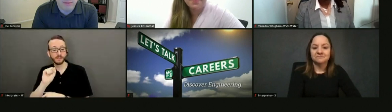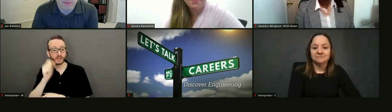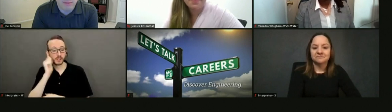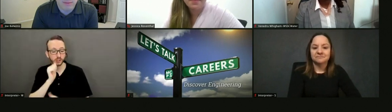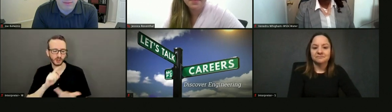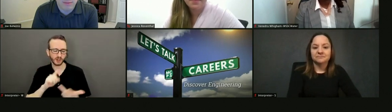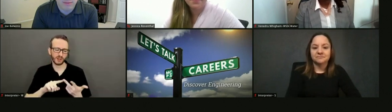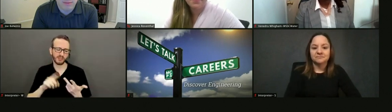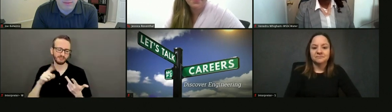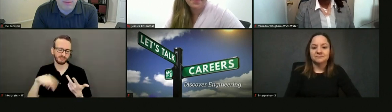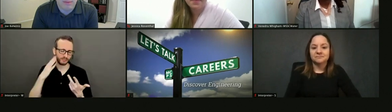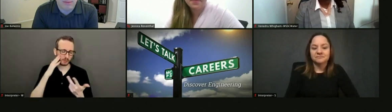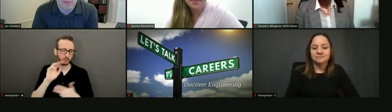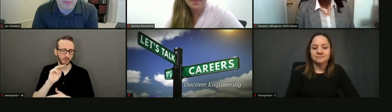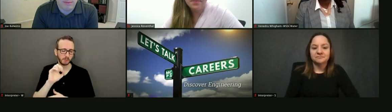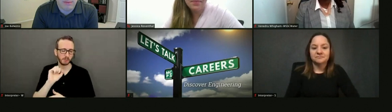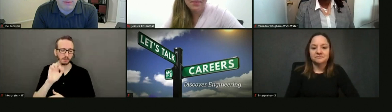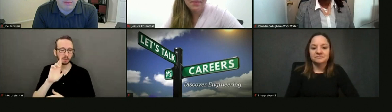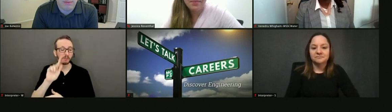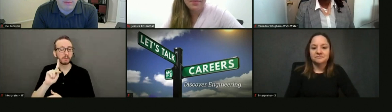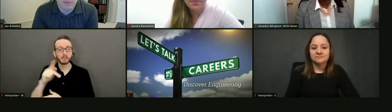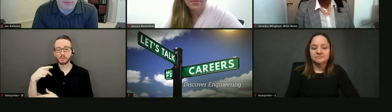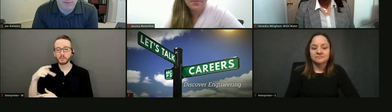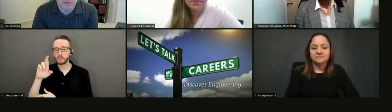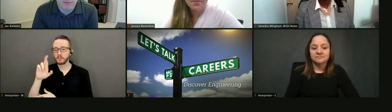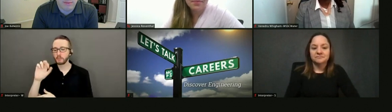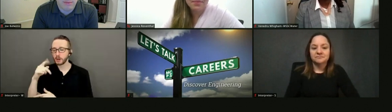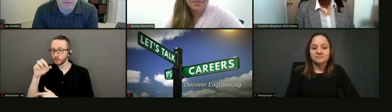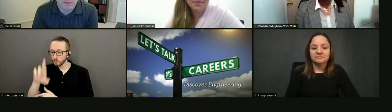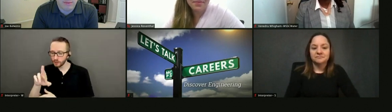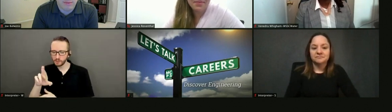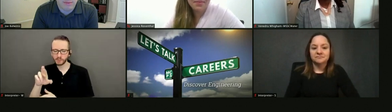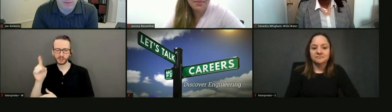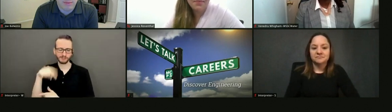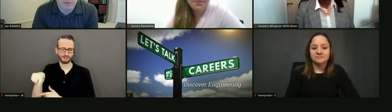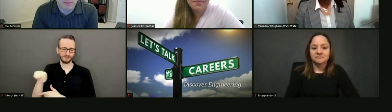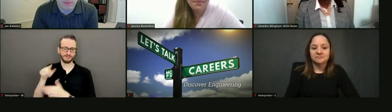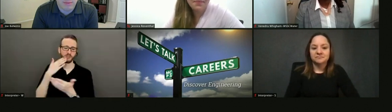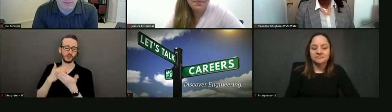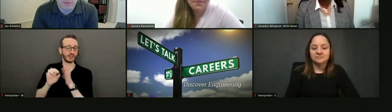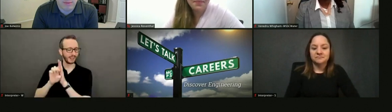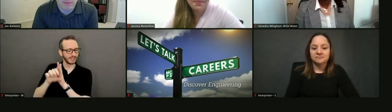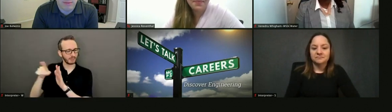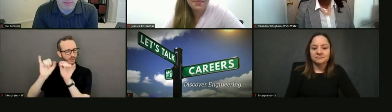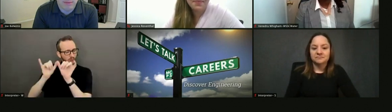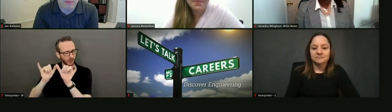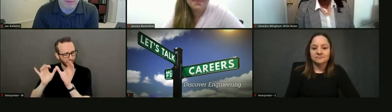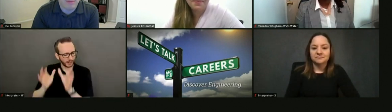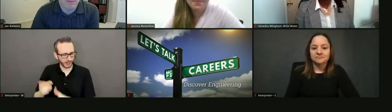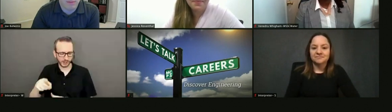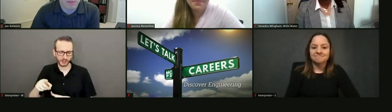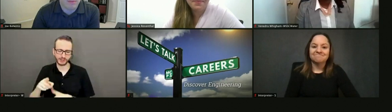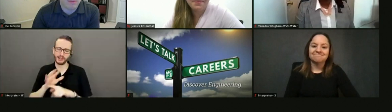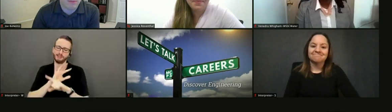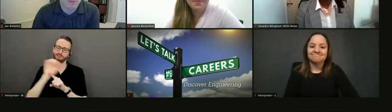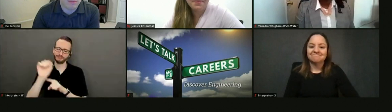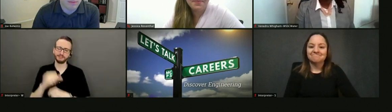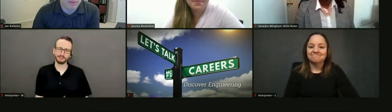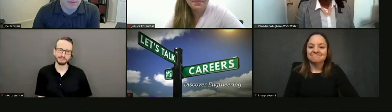are great representatives of engineers that are doing cool things. So yeah, you're on YouTube already. That's great.